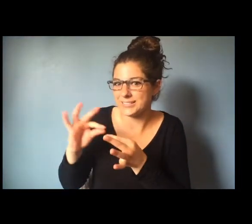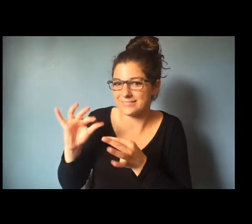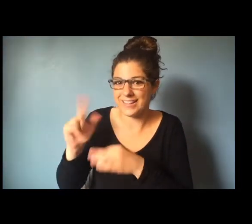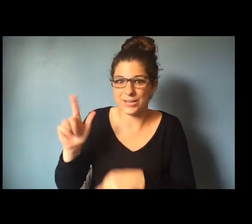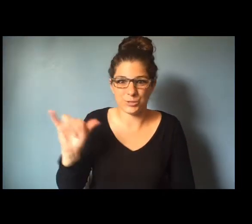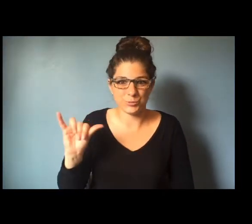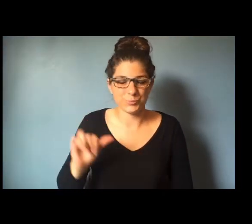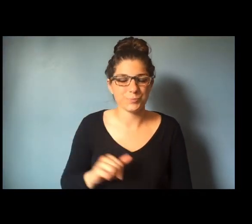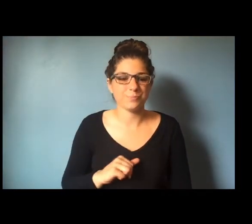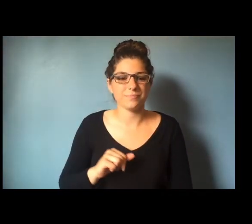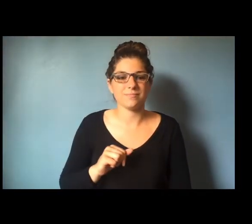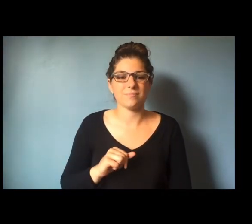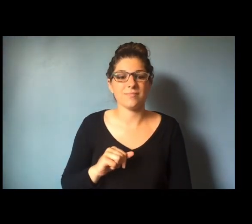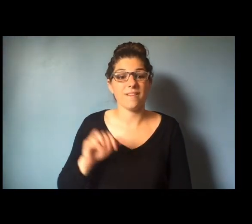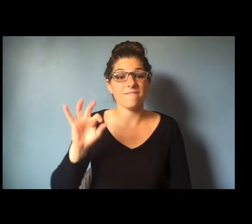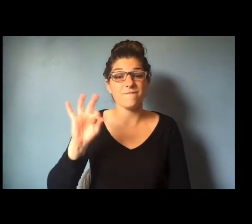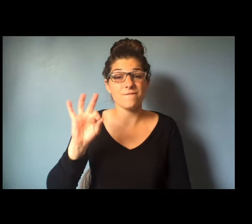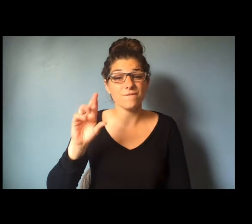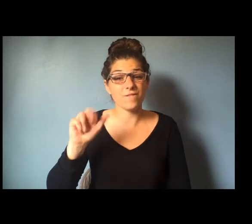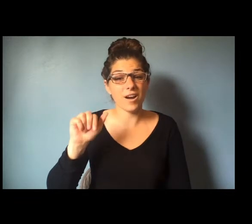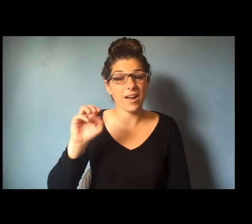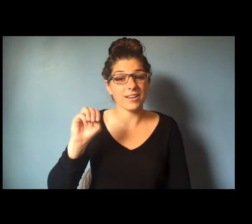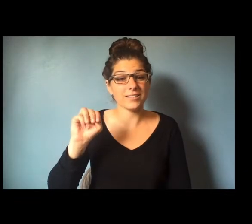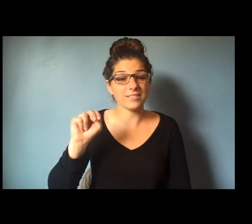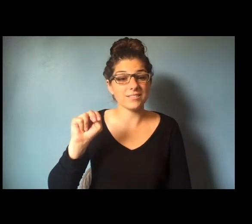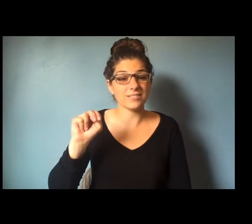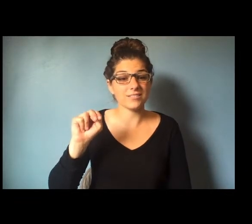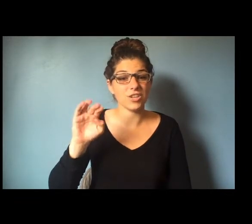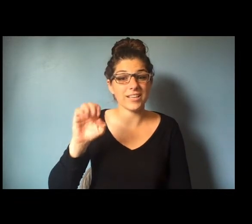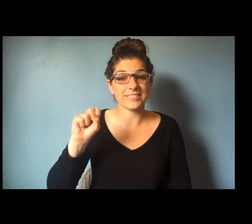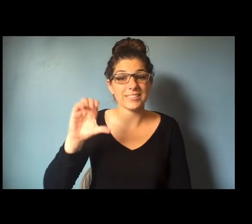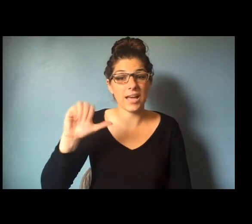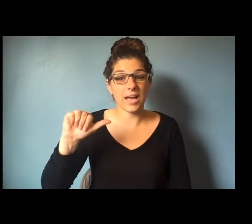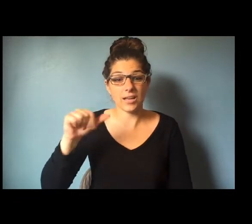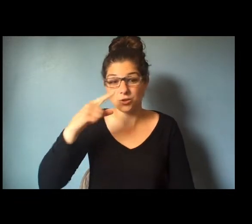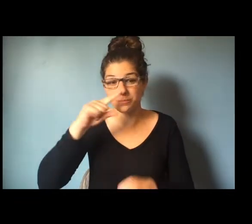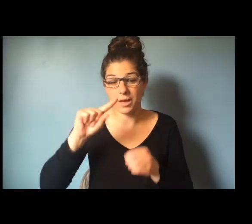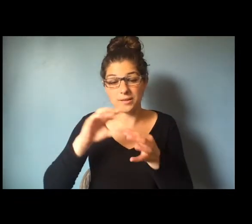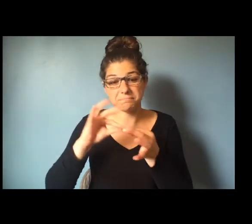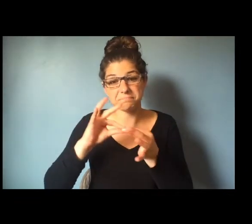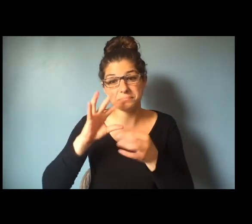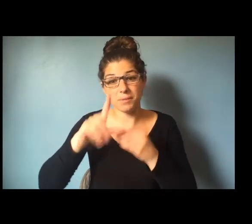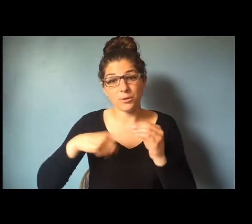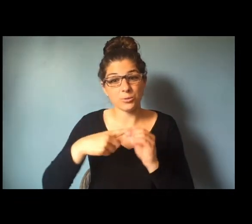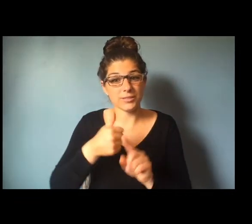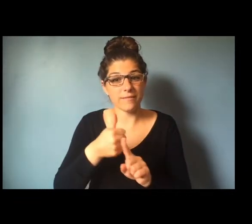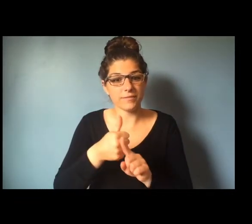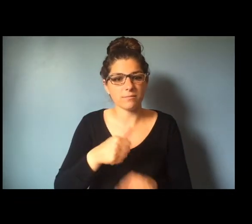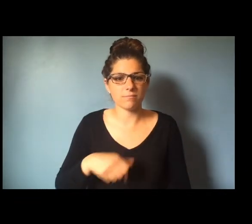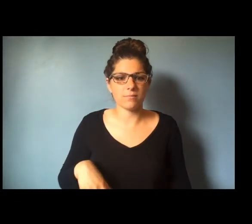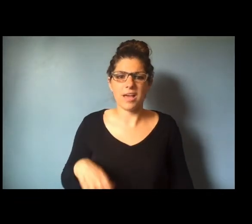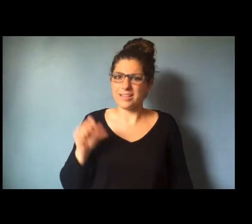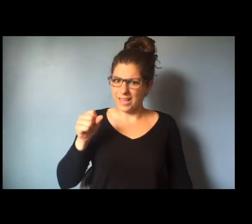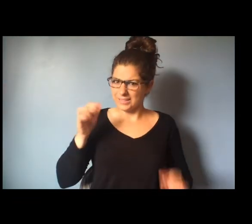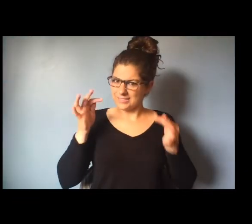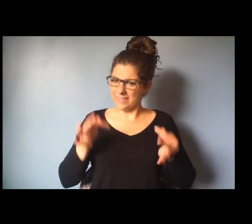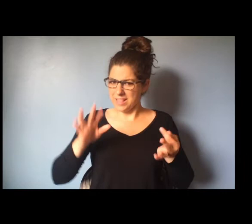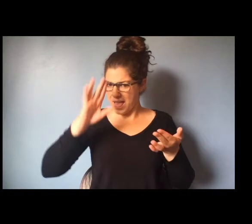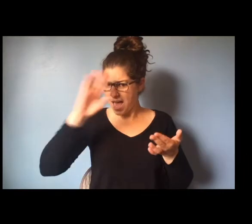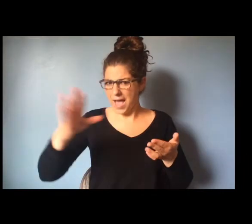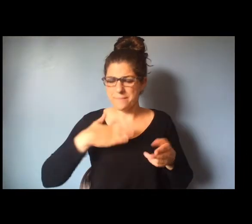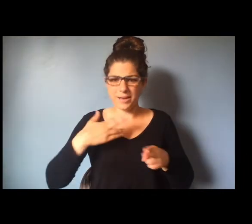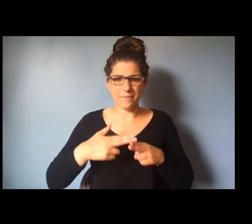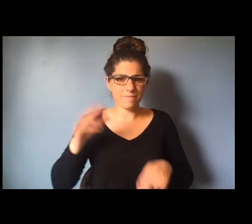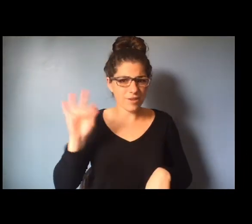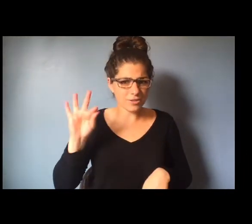later. Francesco, can you talk a little bit about yourself, please? Yeah, definitely. So my name's Francesco. I